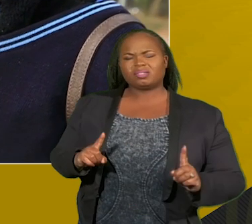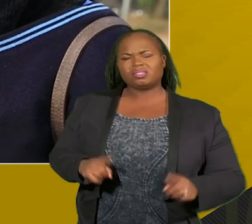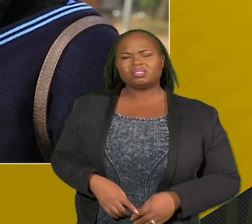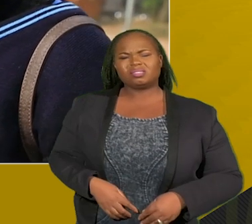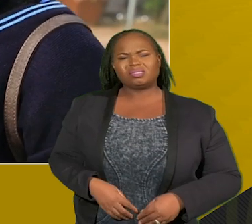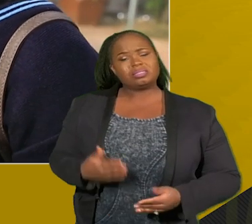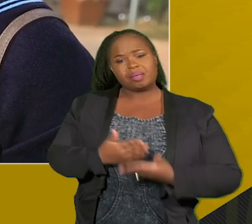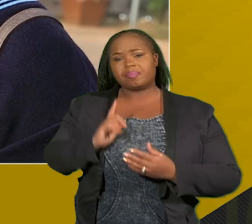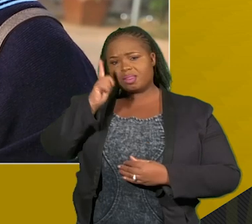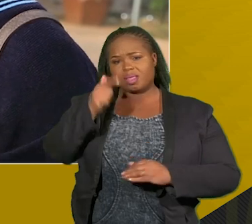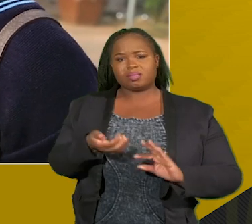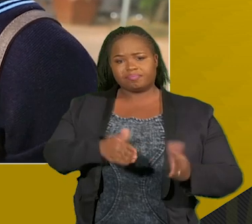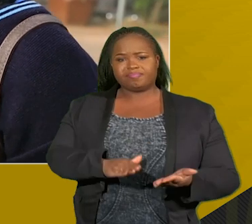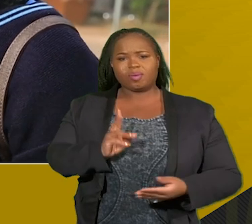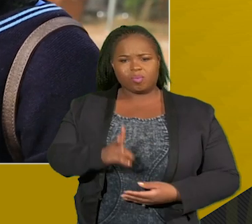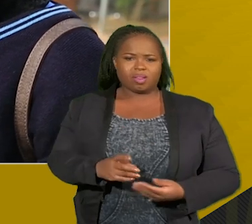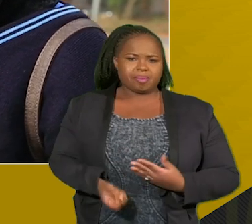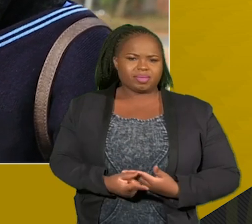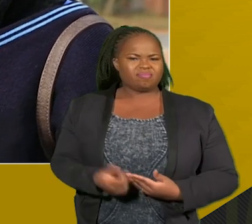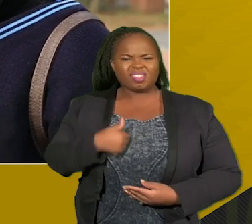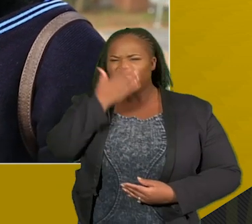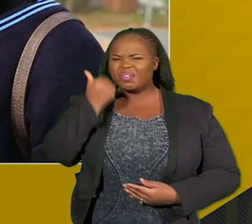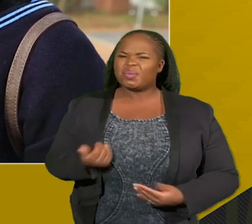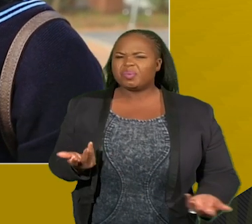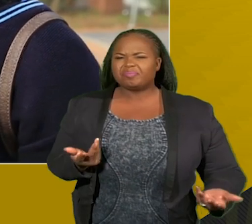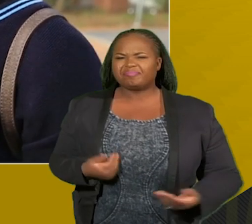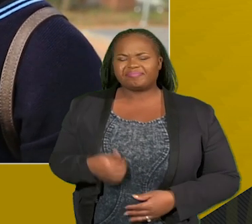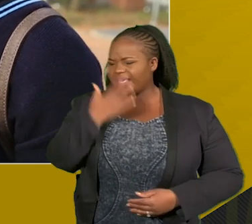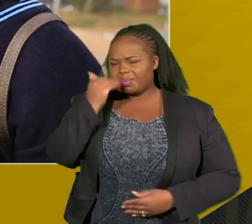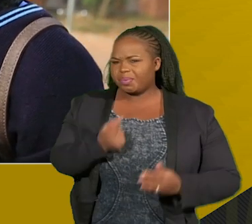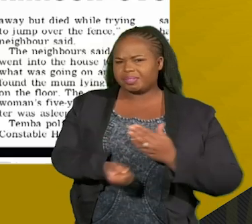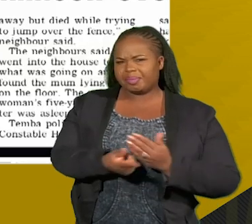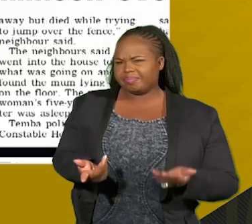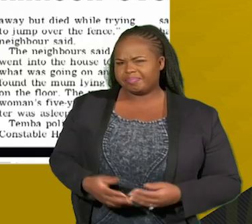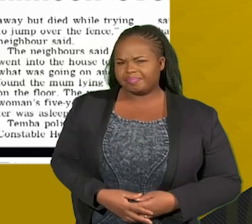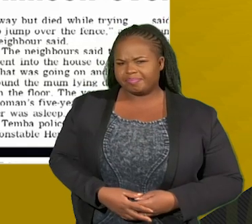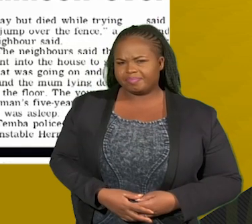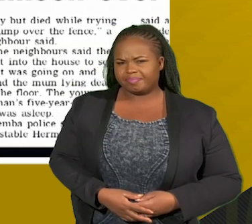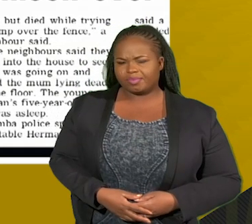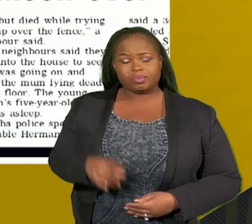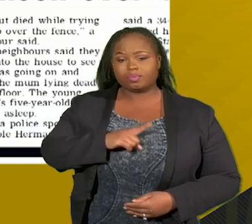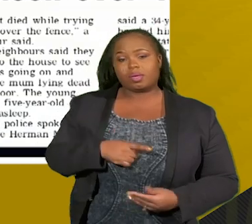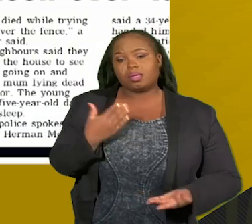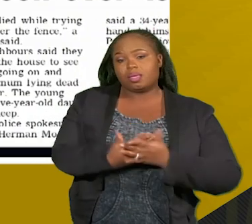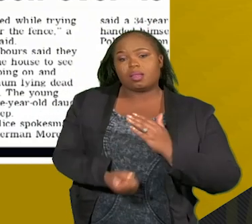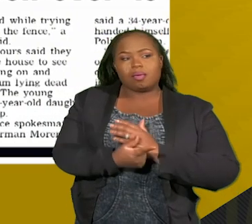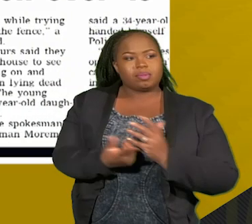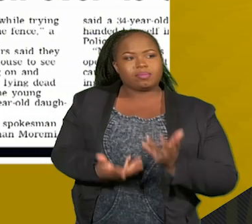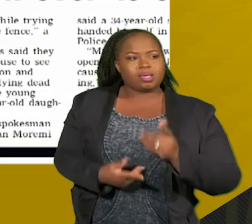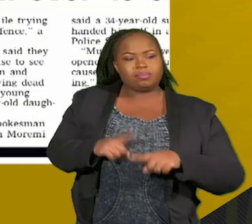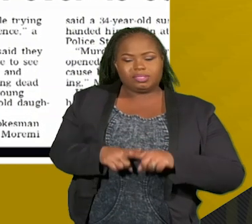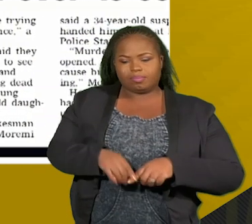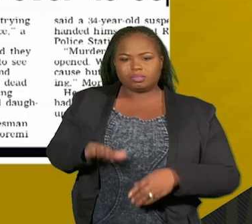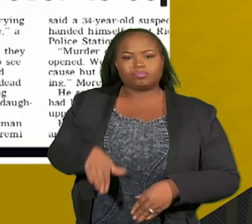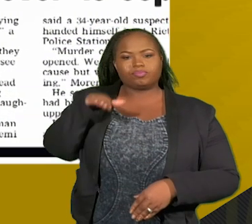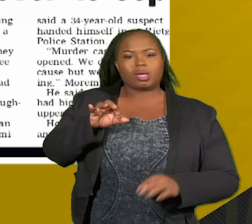baye bayabulalwa and angazi ukuthi babashayelani vele angazi. I don't know what goes through their minds. Sometimes it has to do with how they grew up. It depends